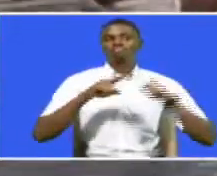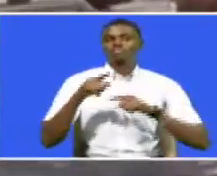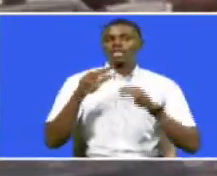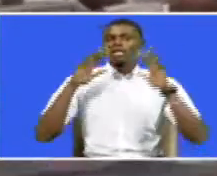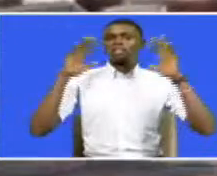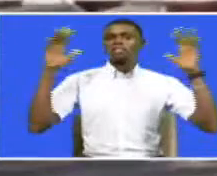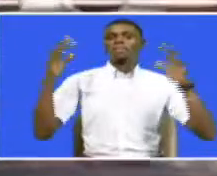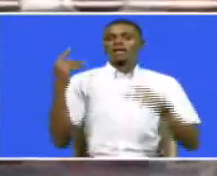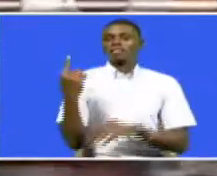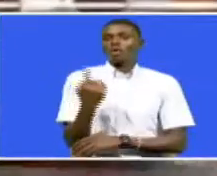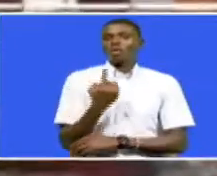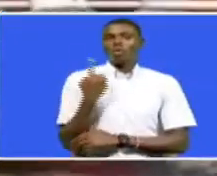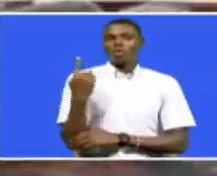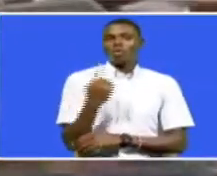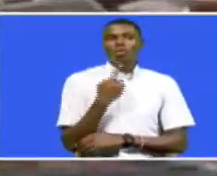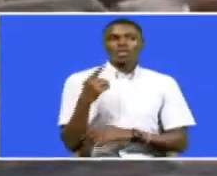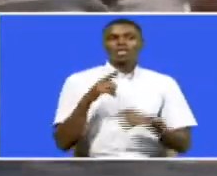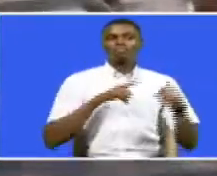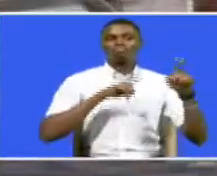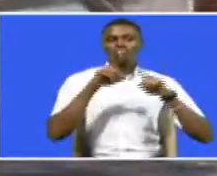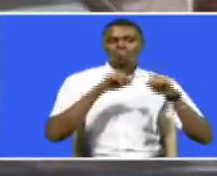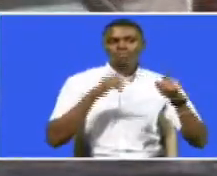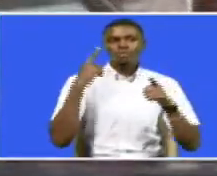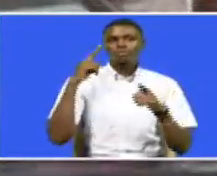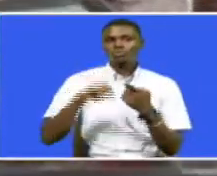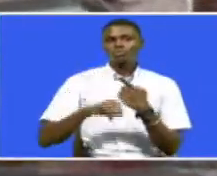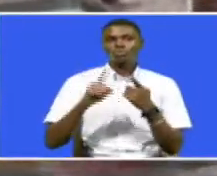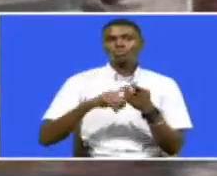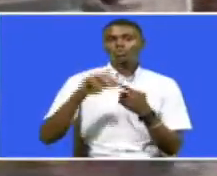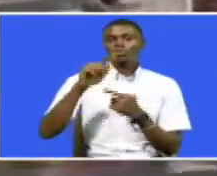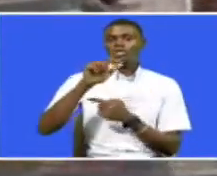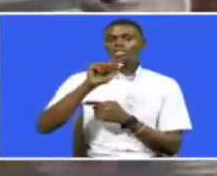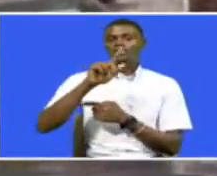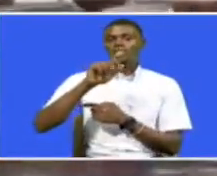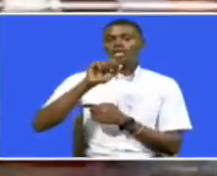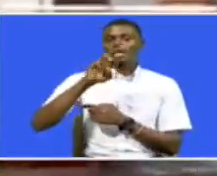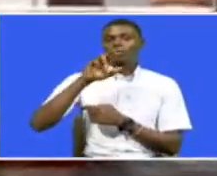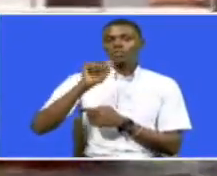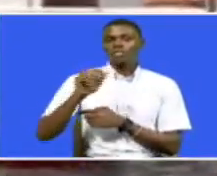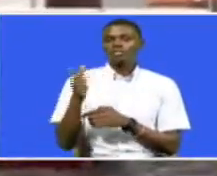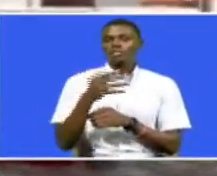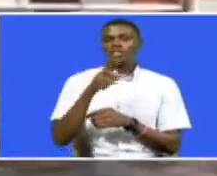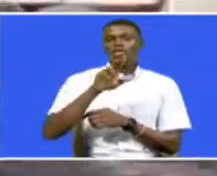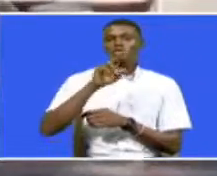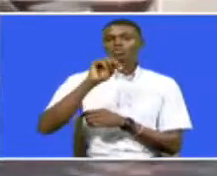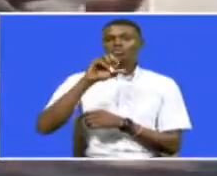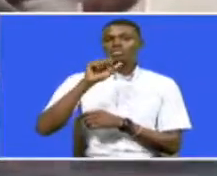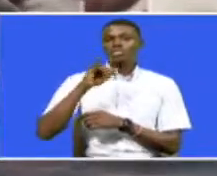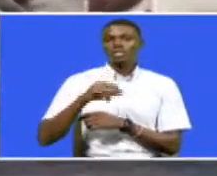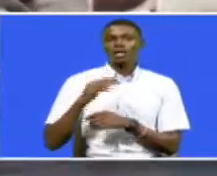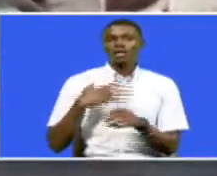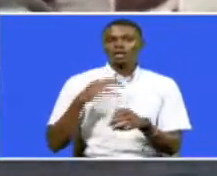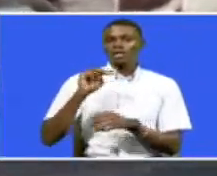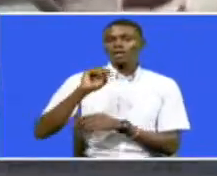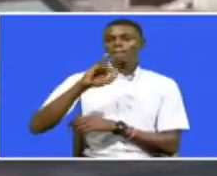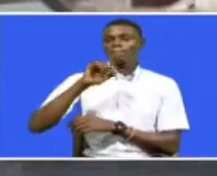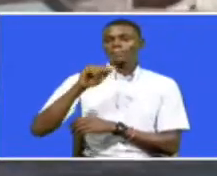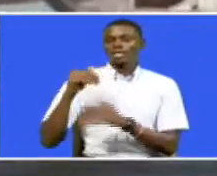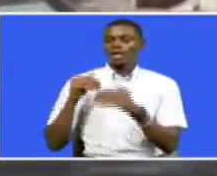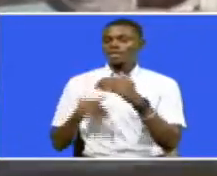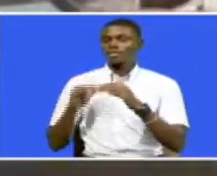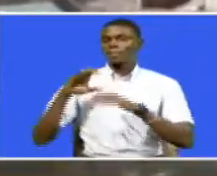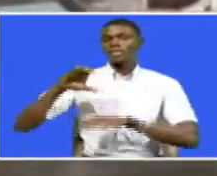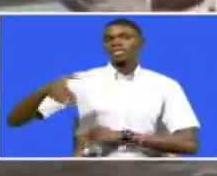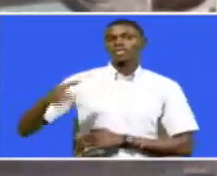the main and only means of transport to the islands of Takawiri, Rusinga, Mfangano, and Mbita in the neighboring